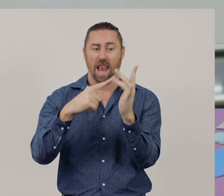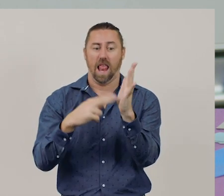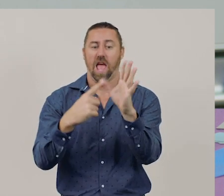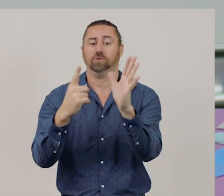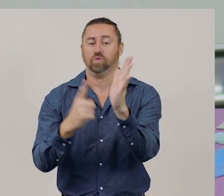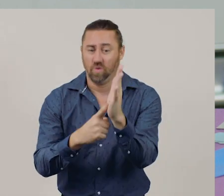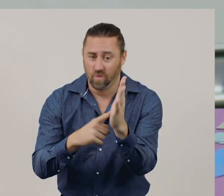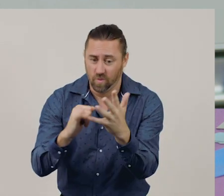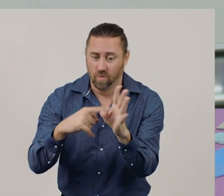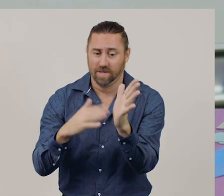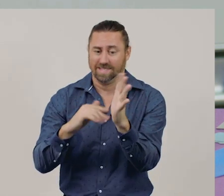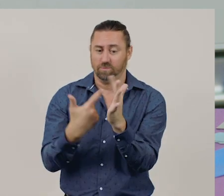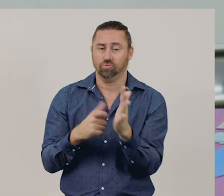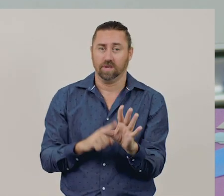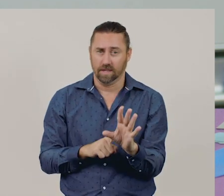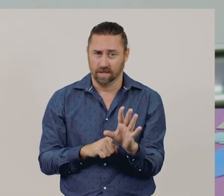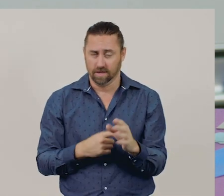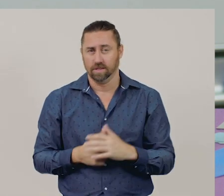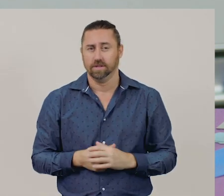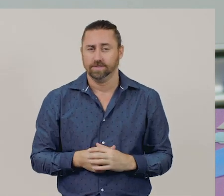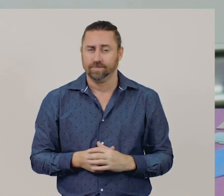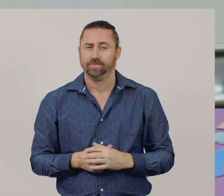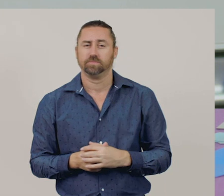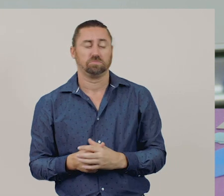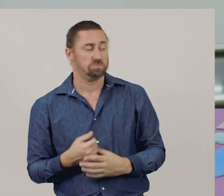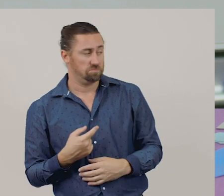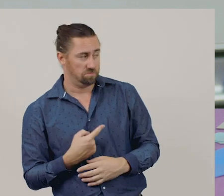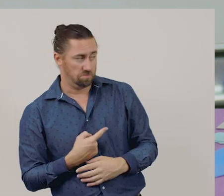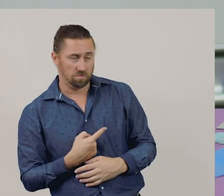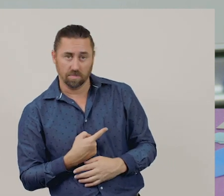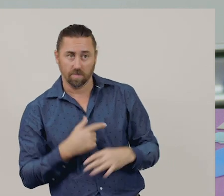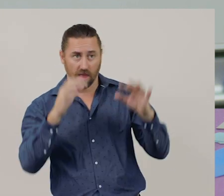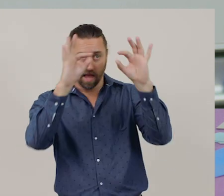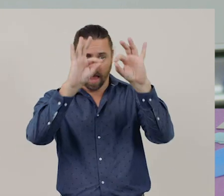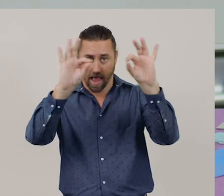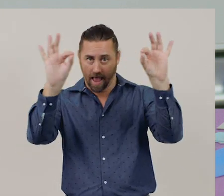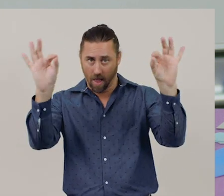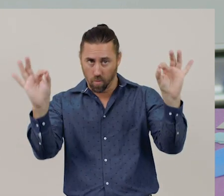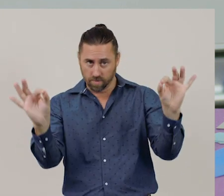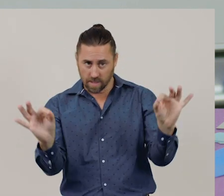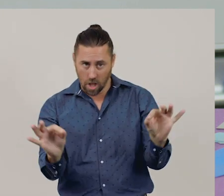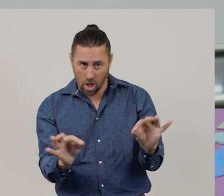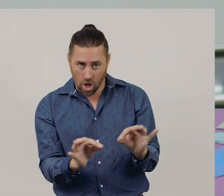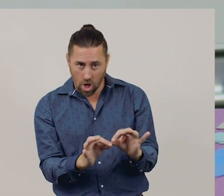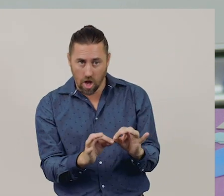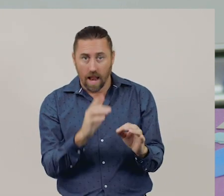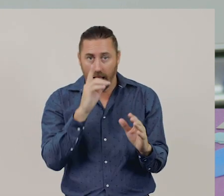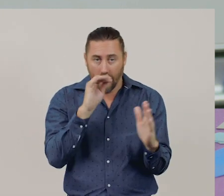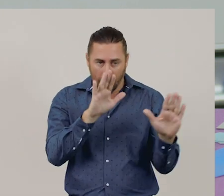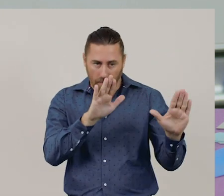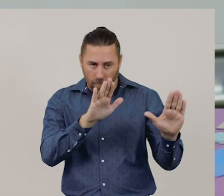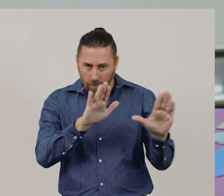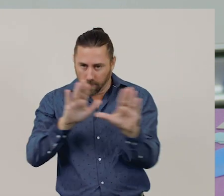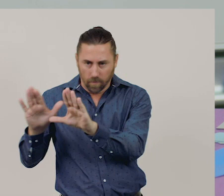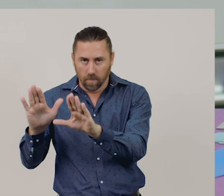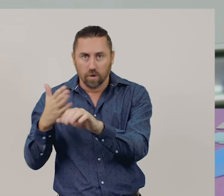A shape has translational symmetry if an outline of the shape can be translated or slid to